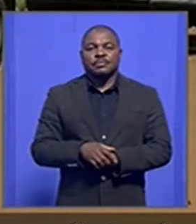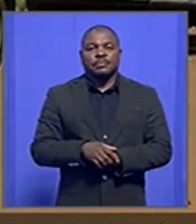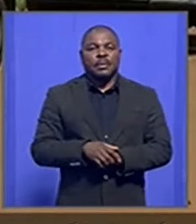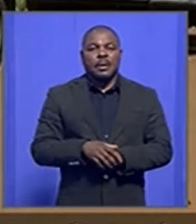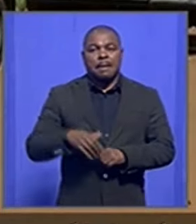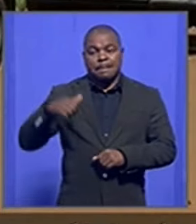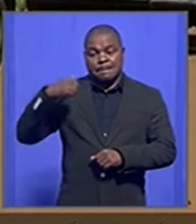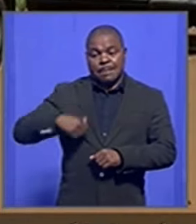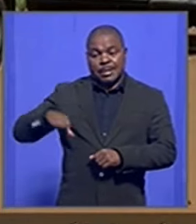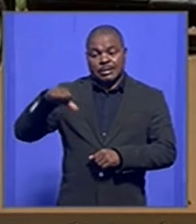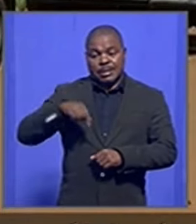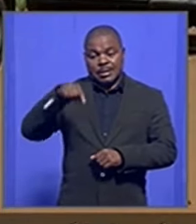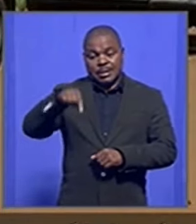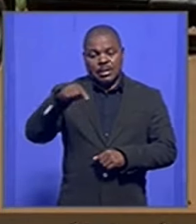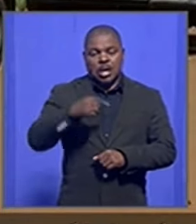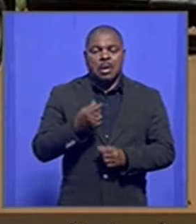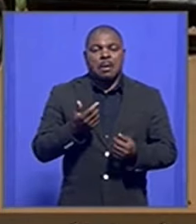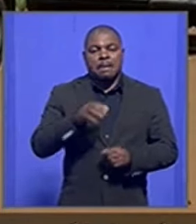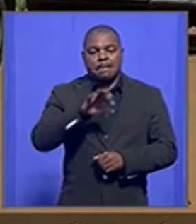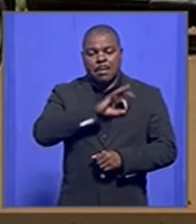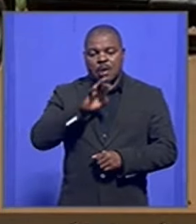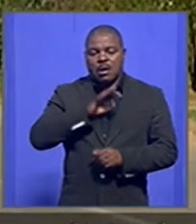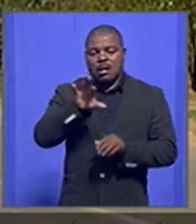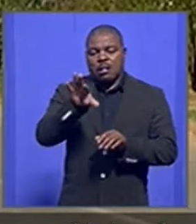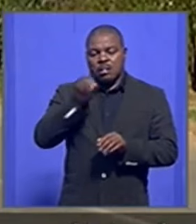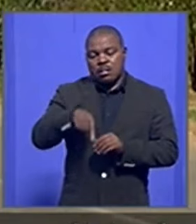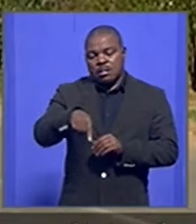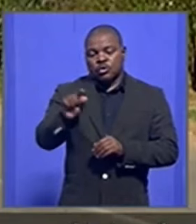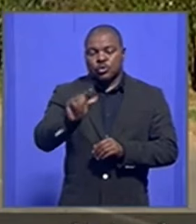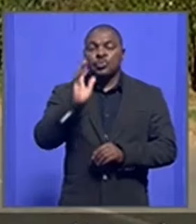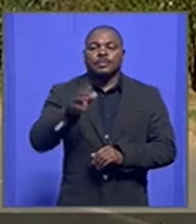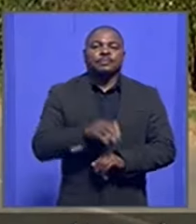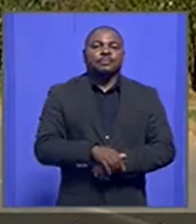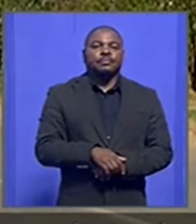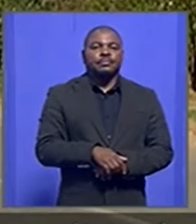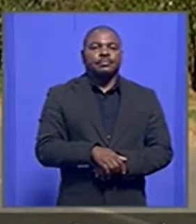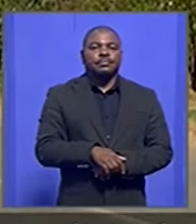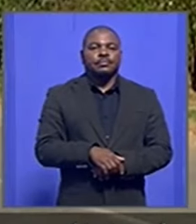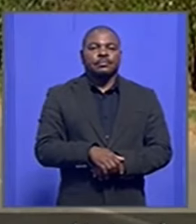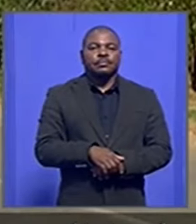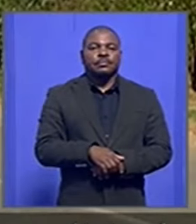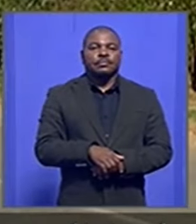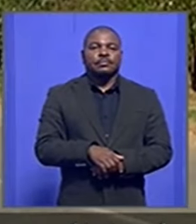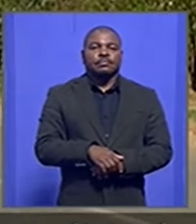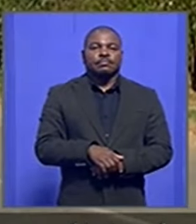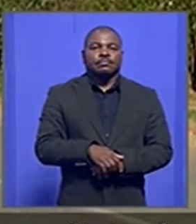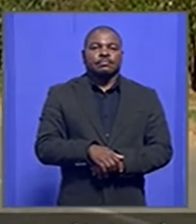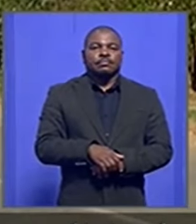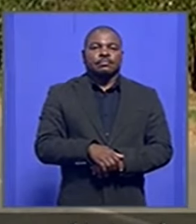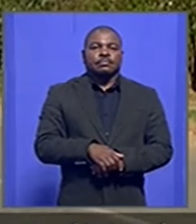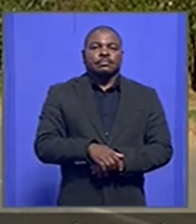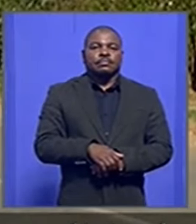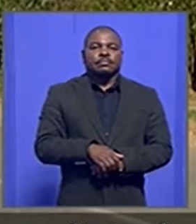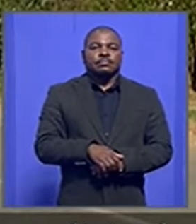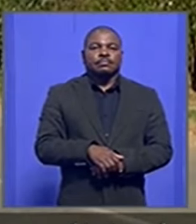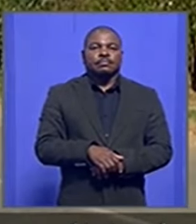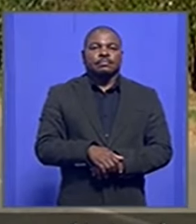santse o tlile go tlhopha mayara mo malatsing a tlang. Molemo wa ne motho ya SABC News, Refilwe kwa